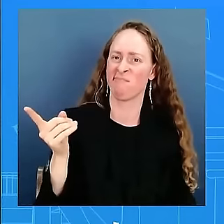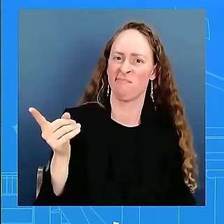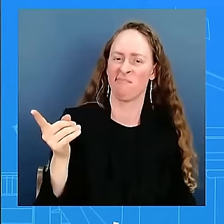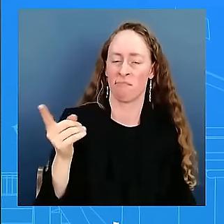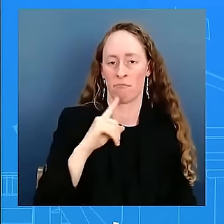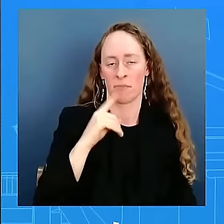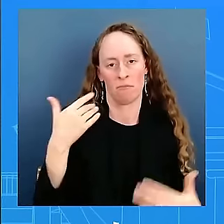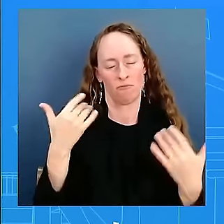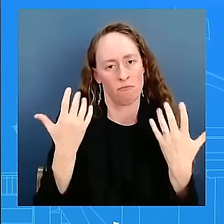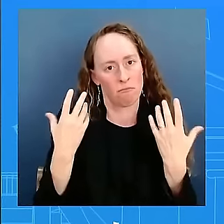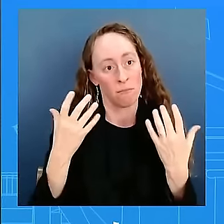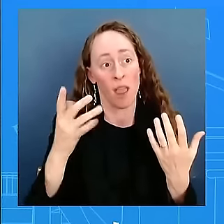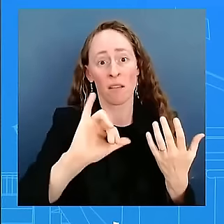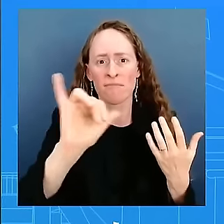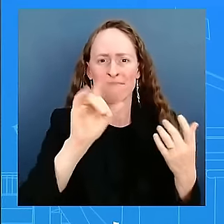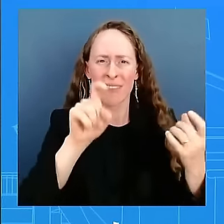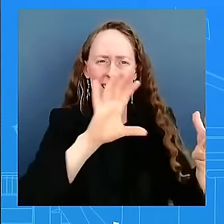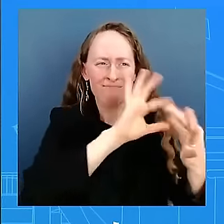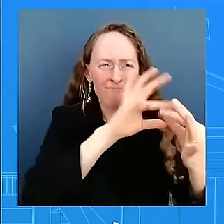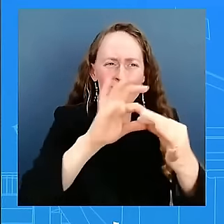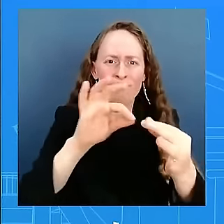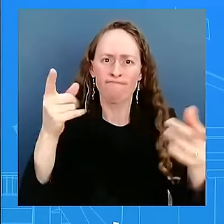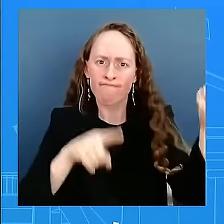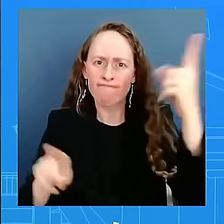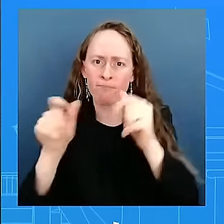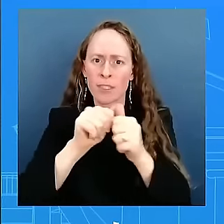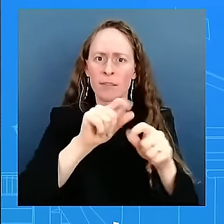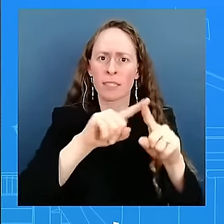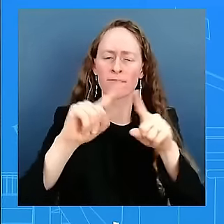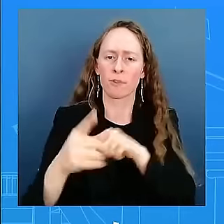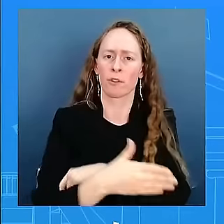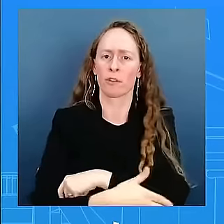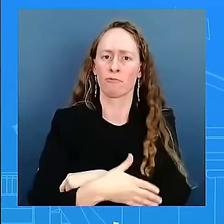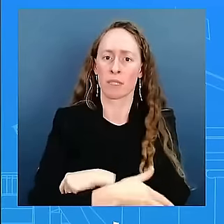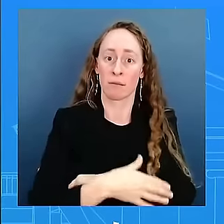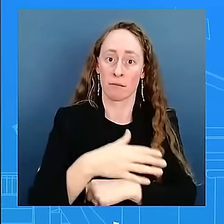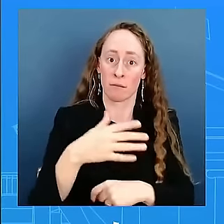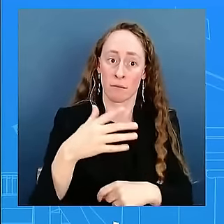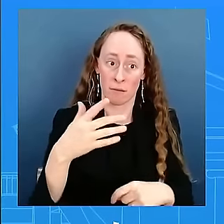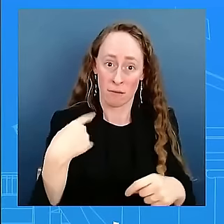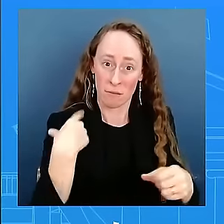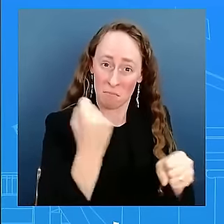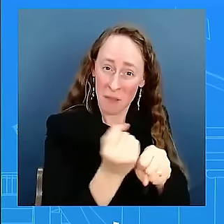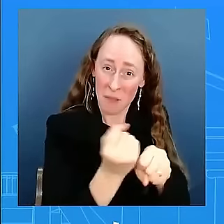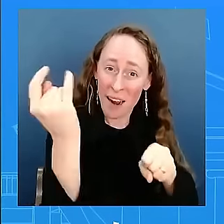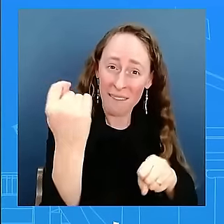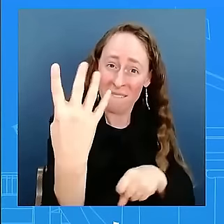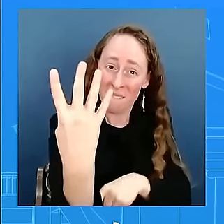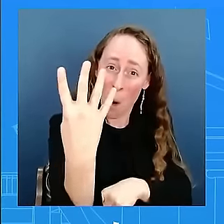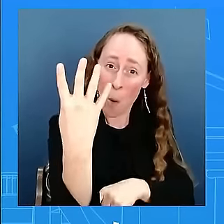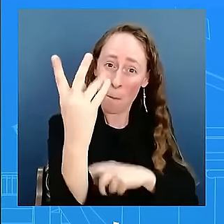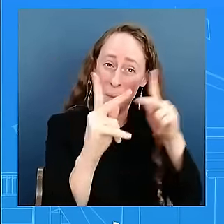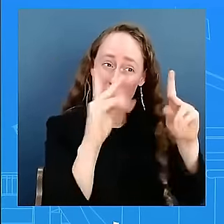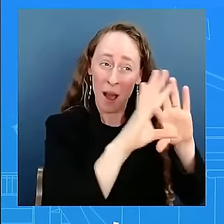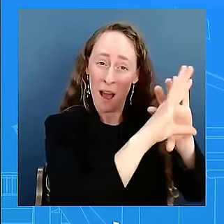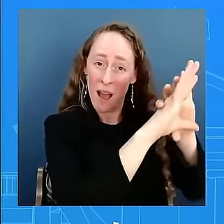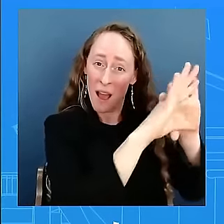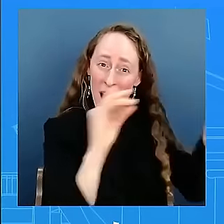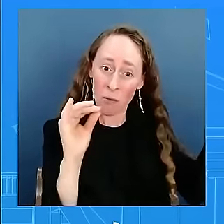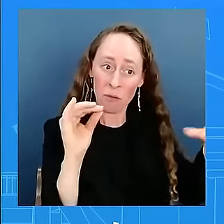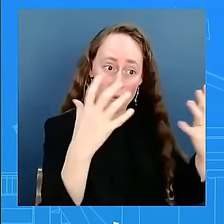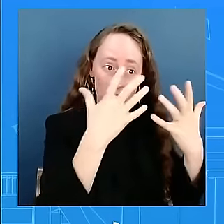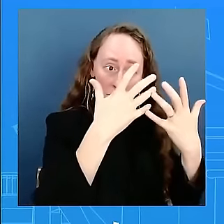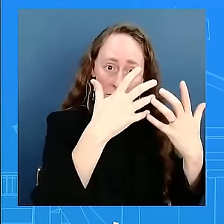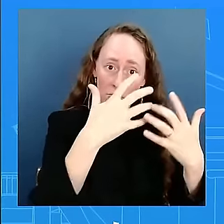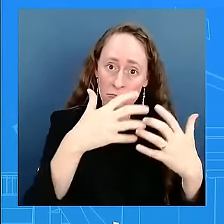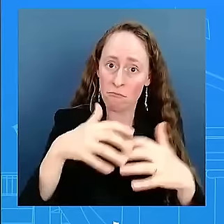on the tarmac at the same time from multiple different countries with so many different individuals coming from Russia and going back to Russia,